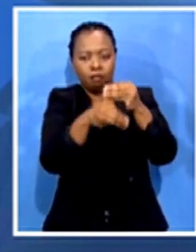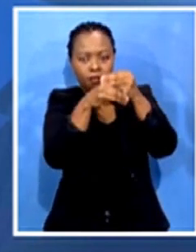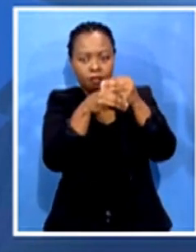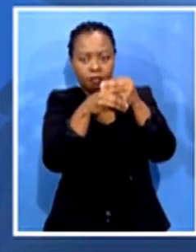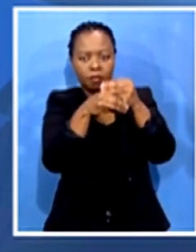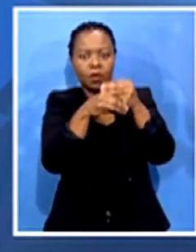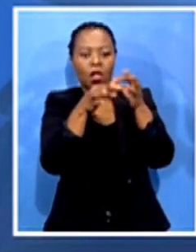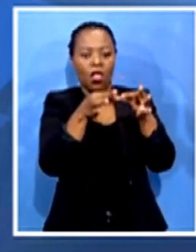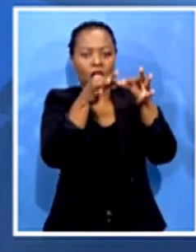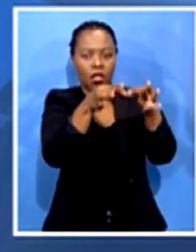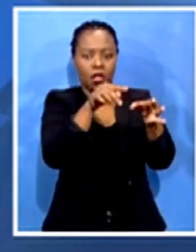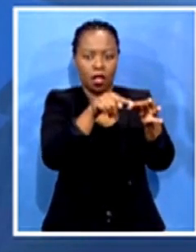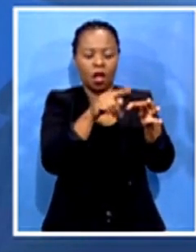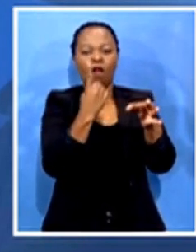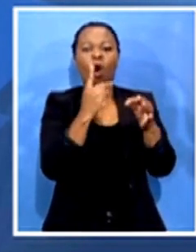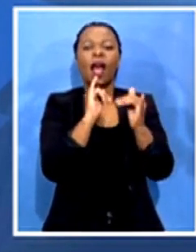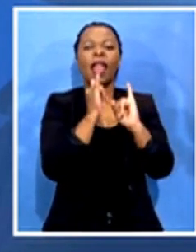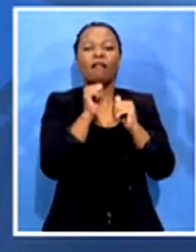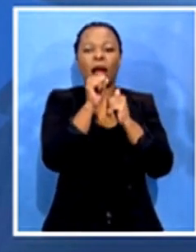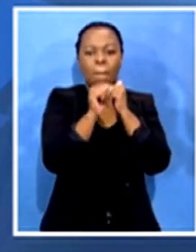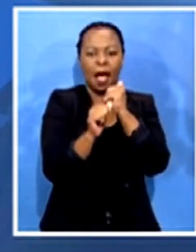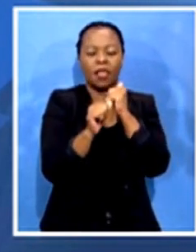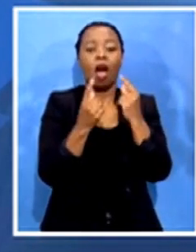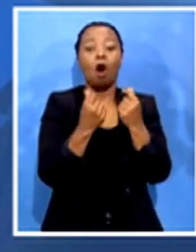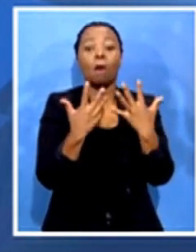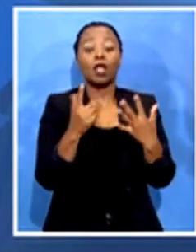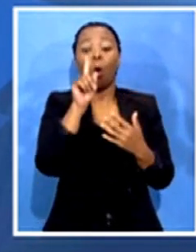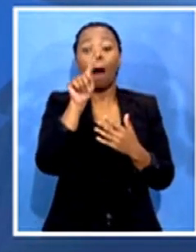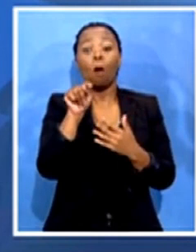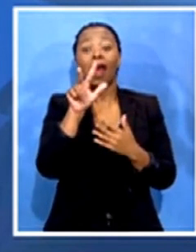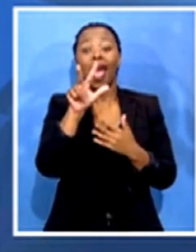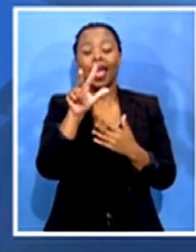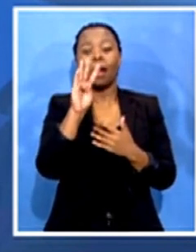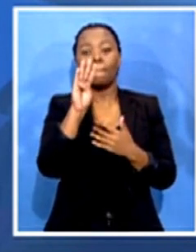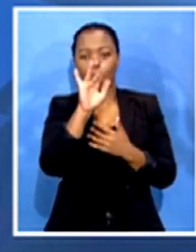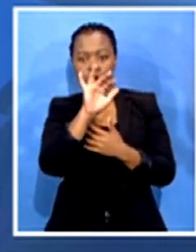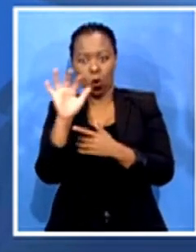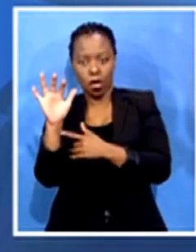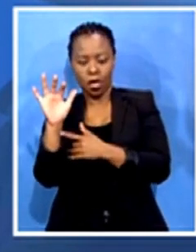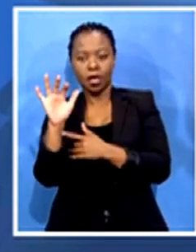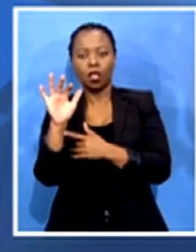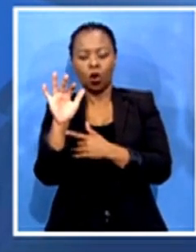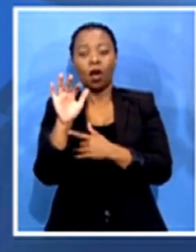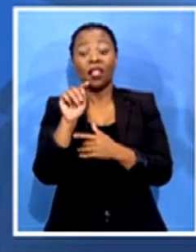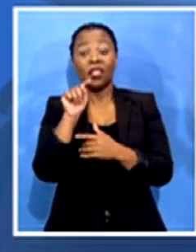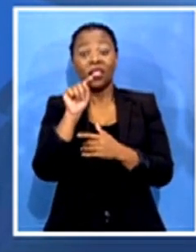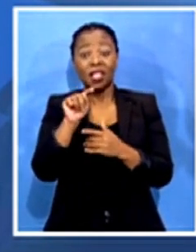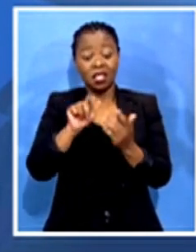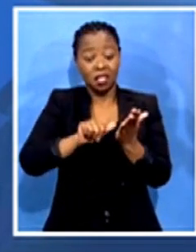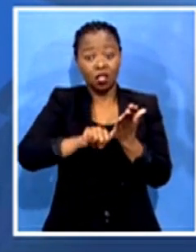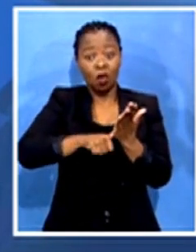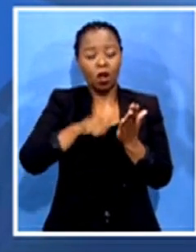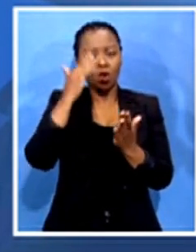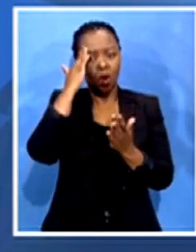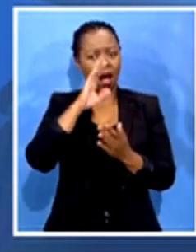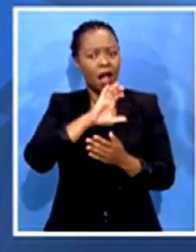of 1.8 billion rands. These grants, and the clients do know that at each point, once you've been given a grant